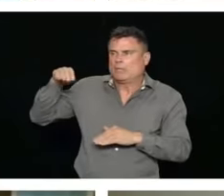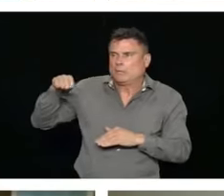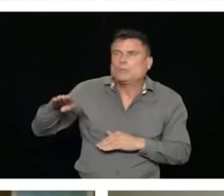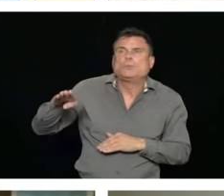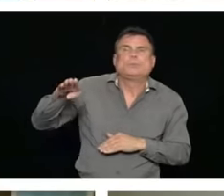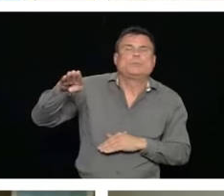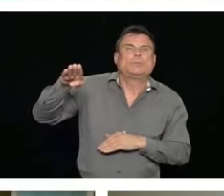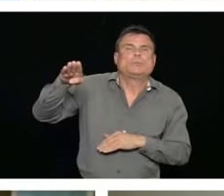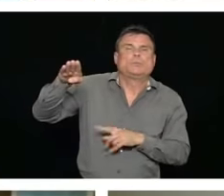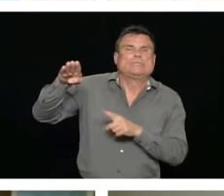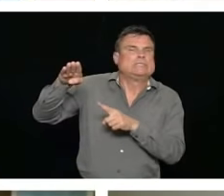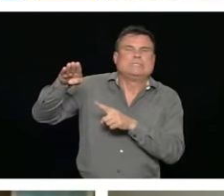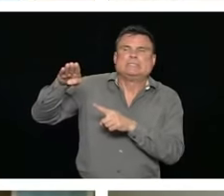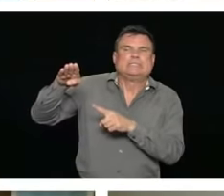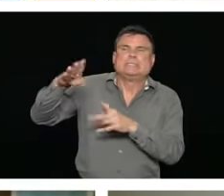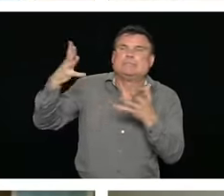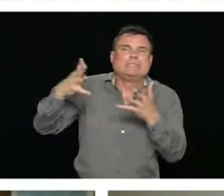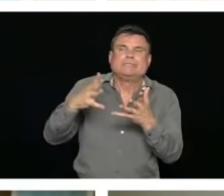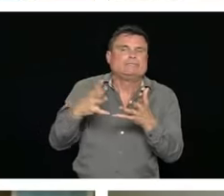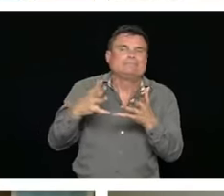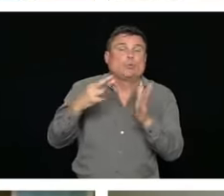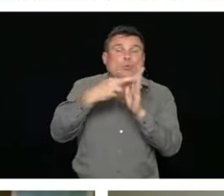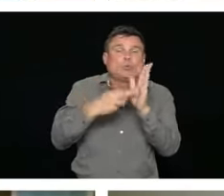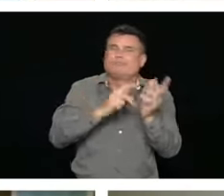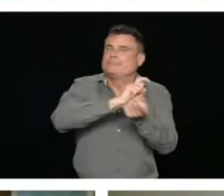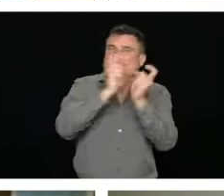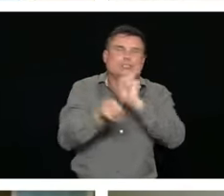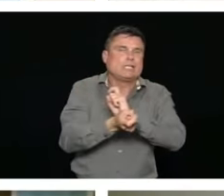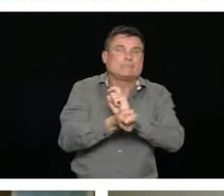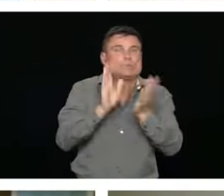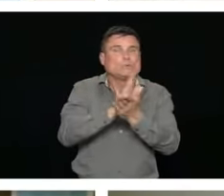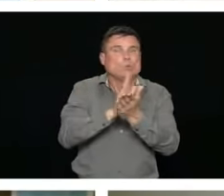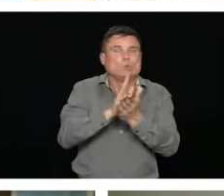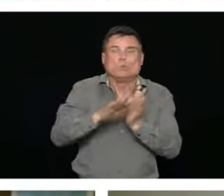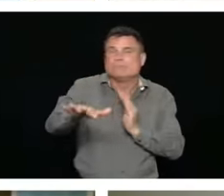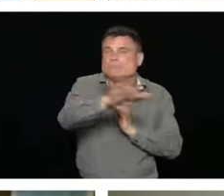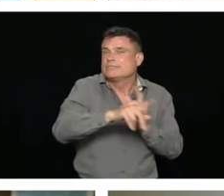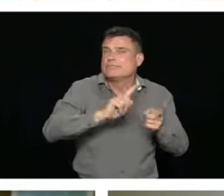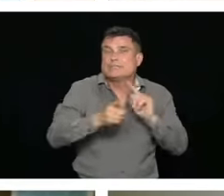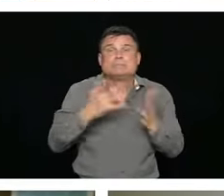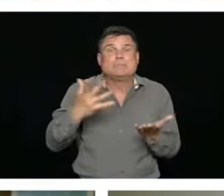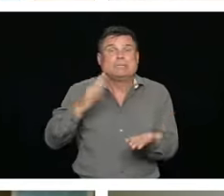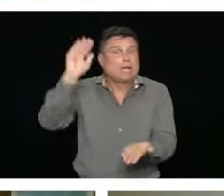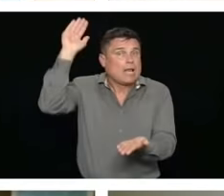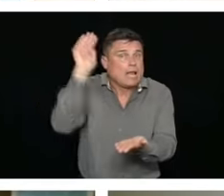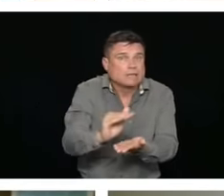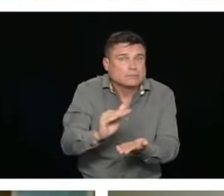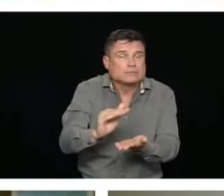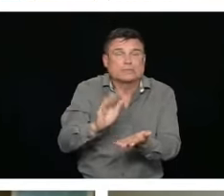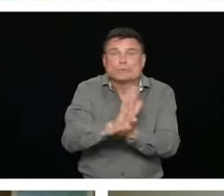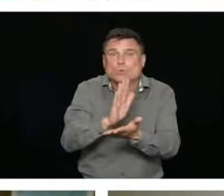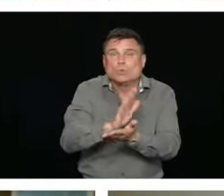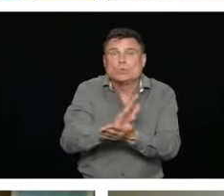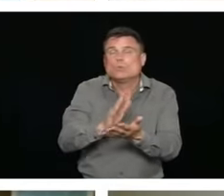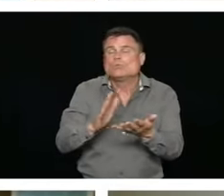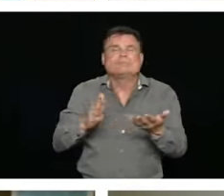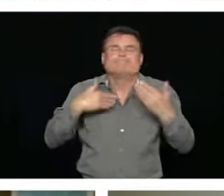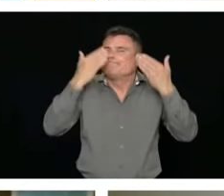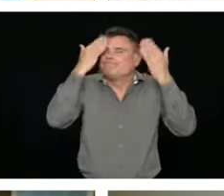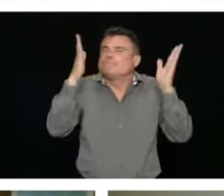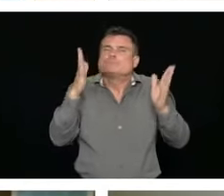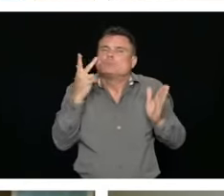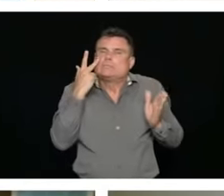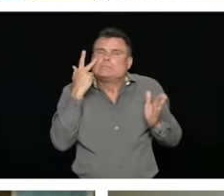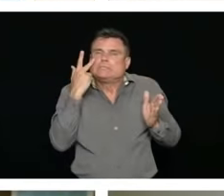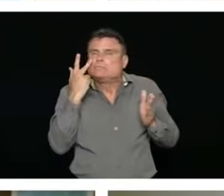think you're going to find us taking a very school-by-school approach for cases and clusters, should one